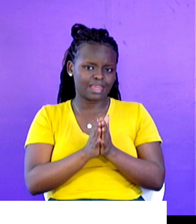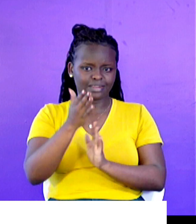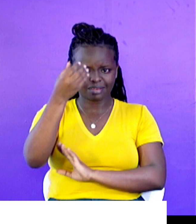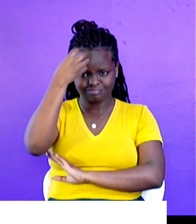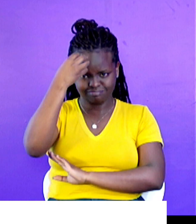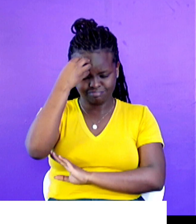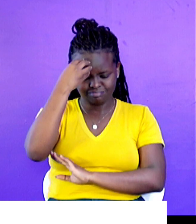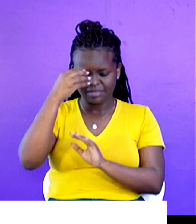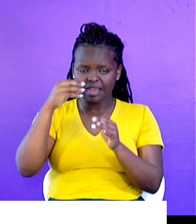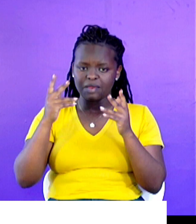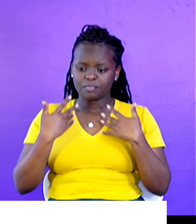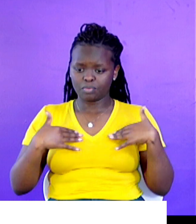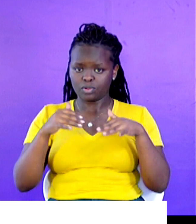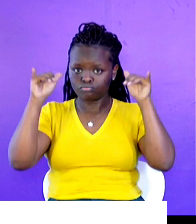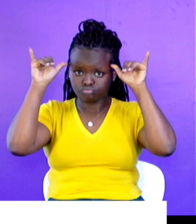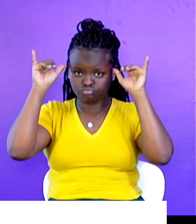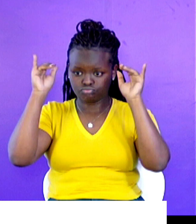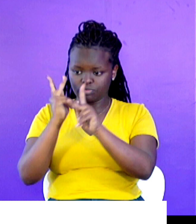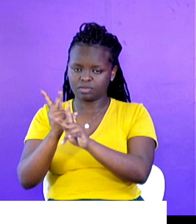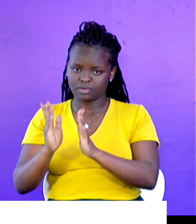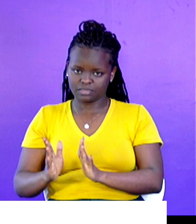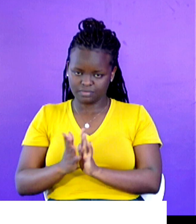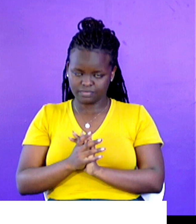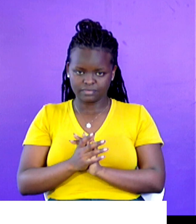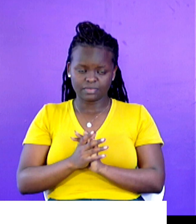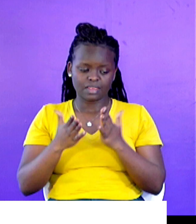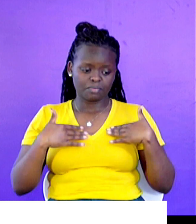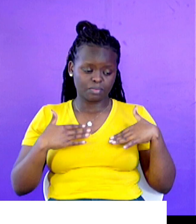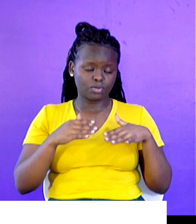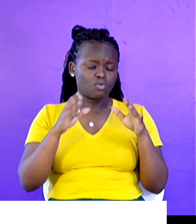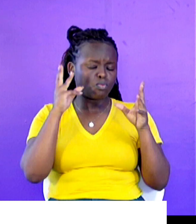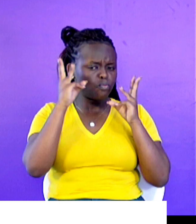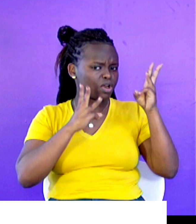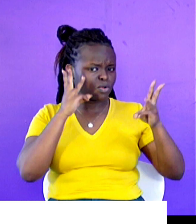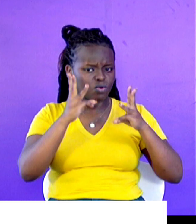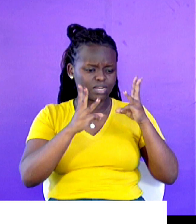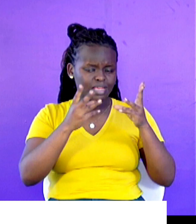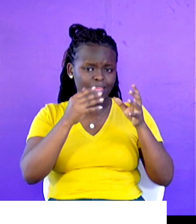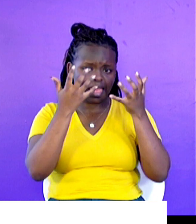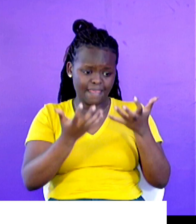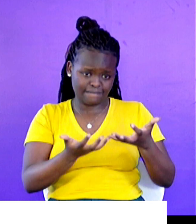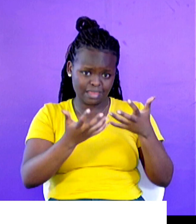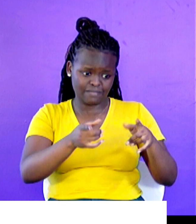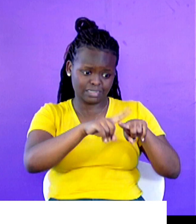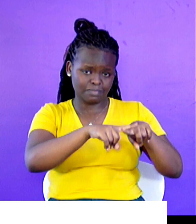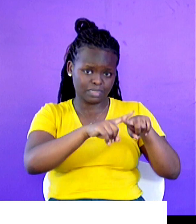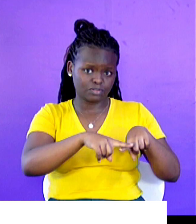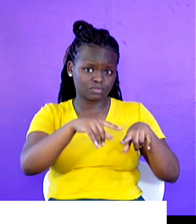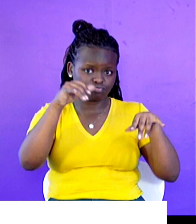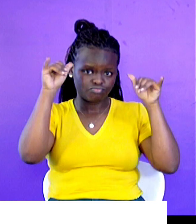herders. Many now worry about their livelihoods, which heavily depend on livestock